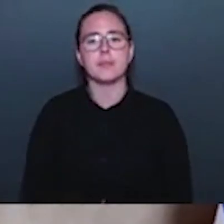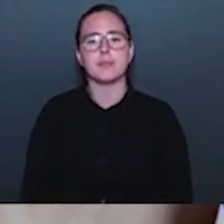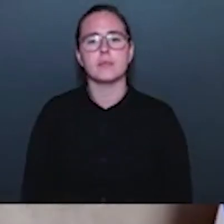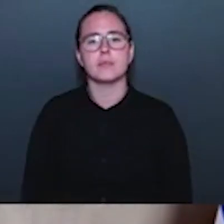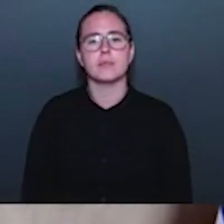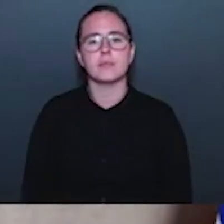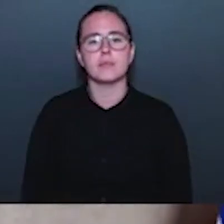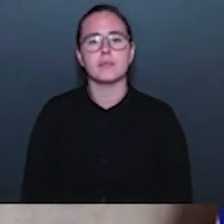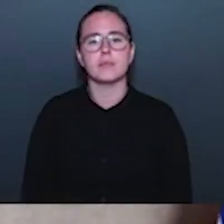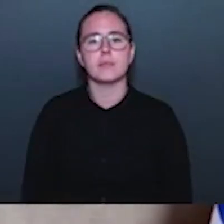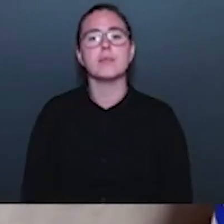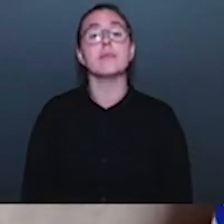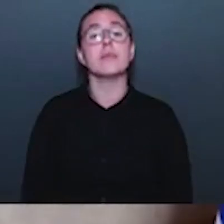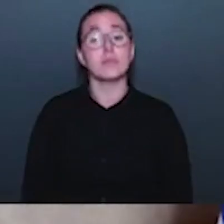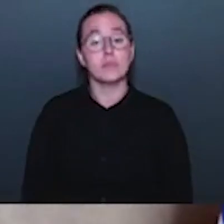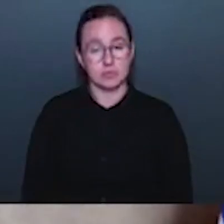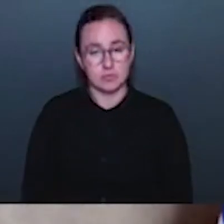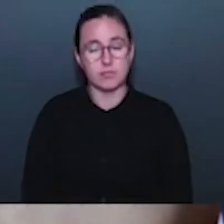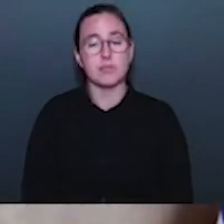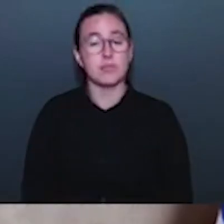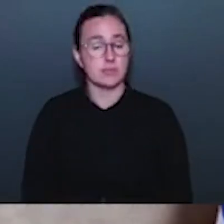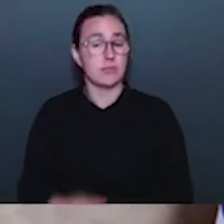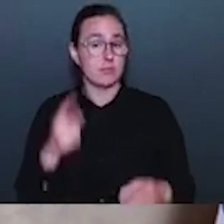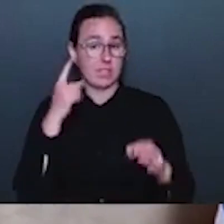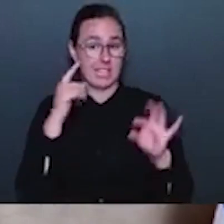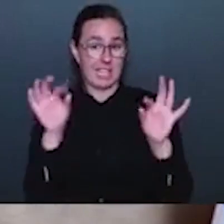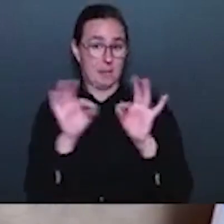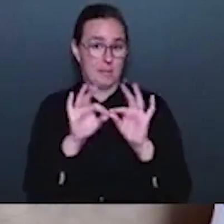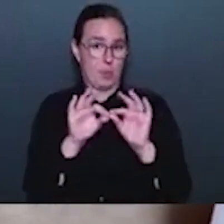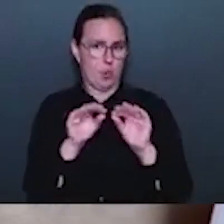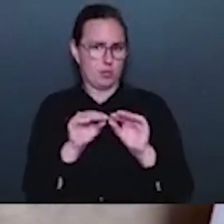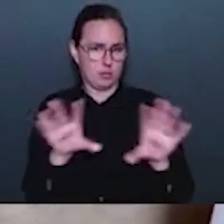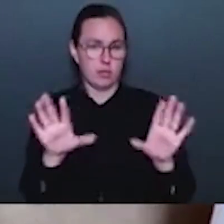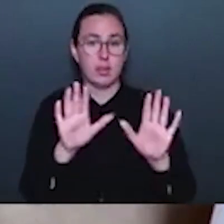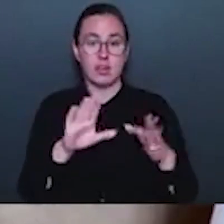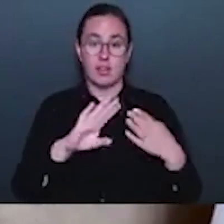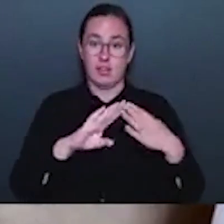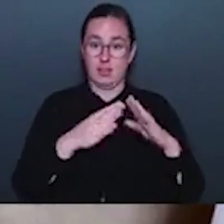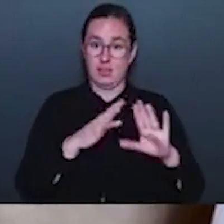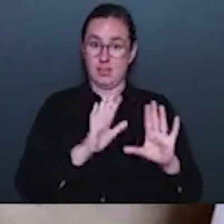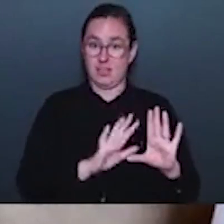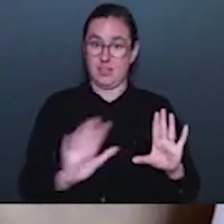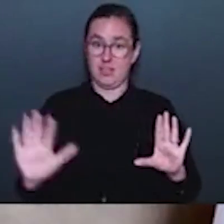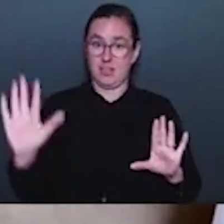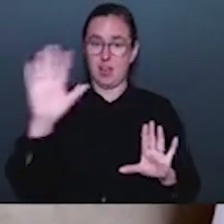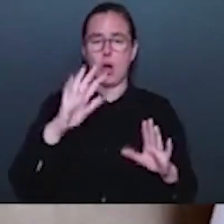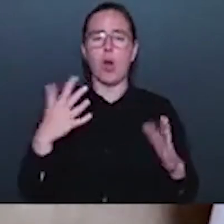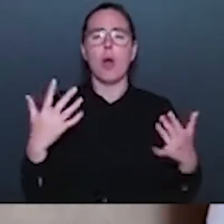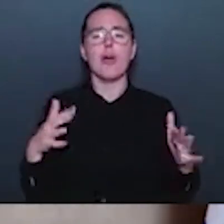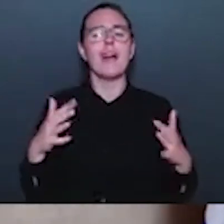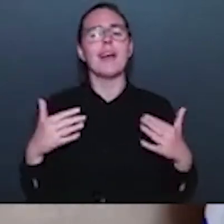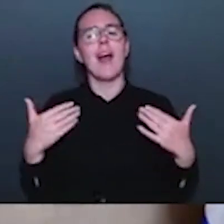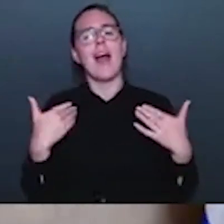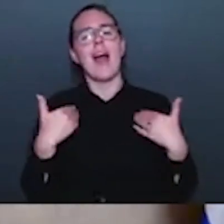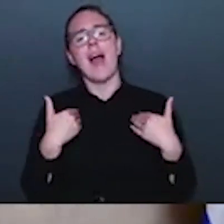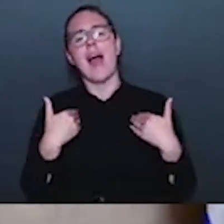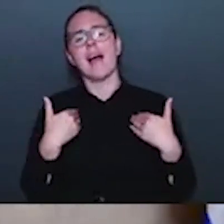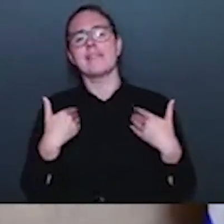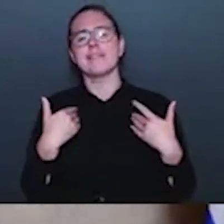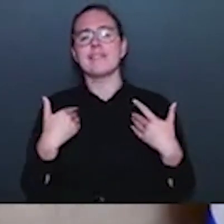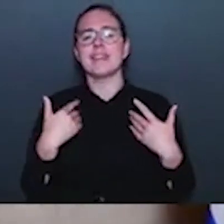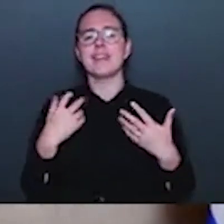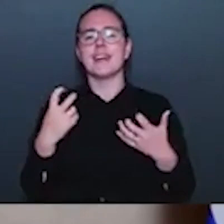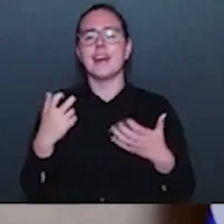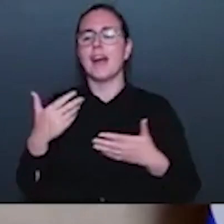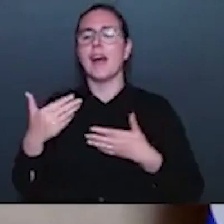as de facto decriminalization. Certainly in the city of Vancouver, it's extremely rare for us to actually